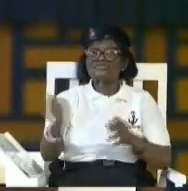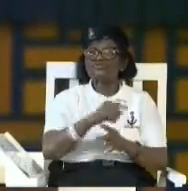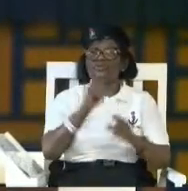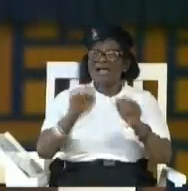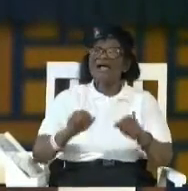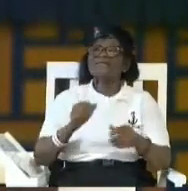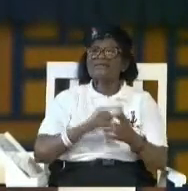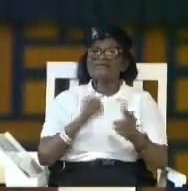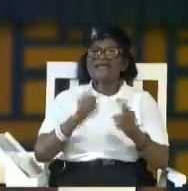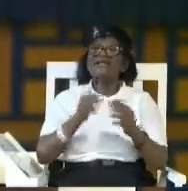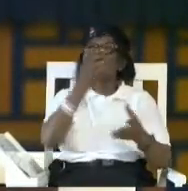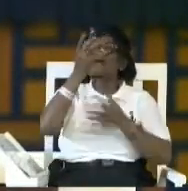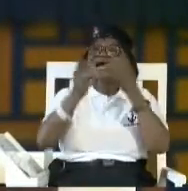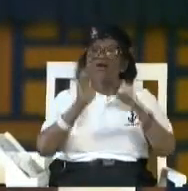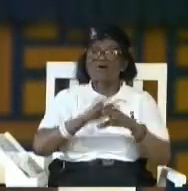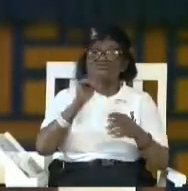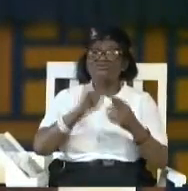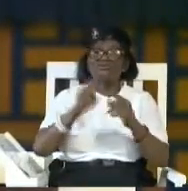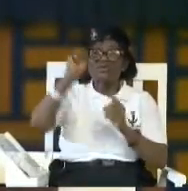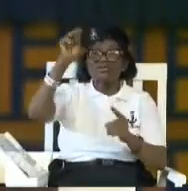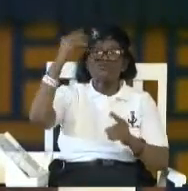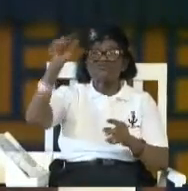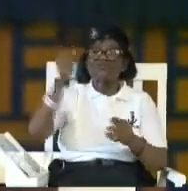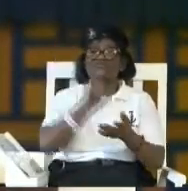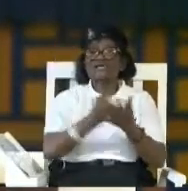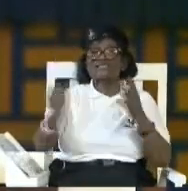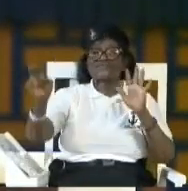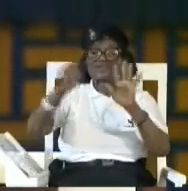him for sanctification.